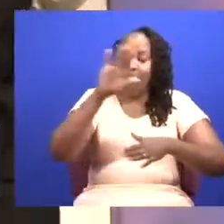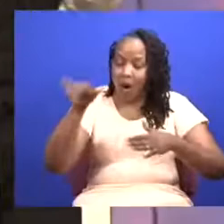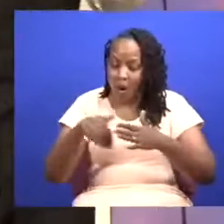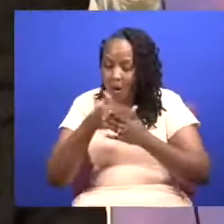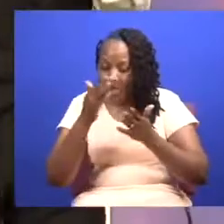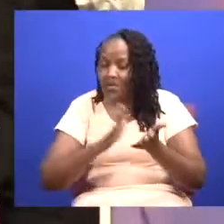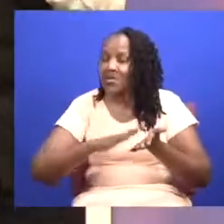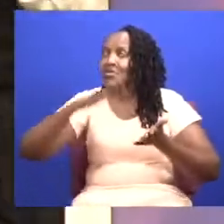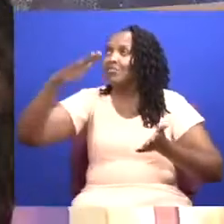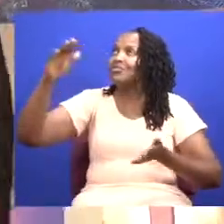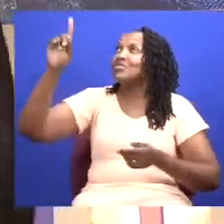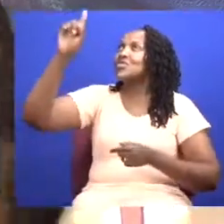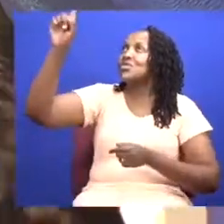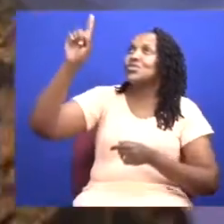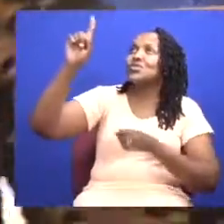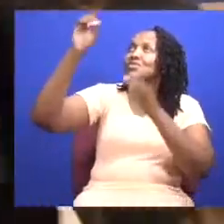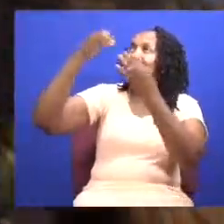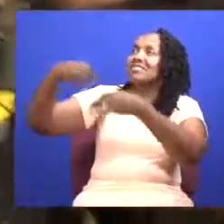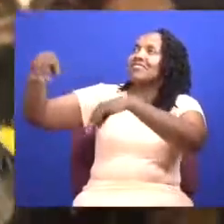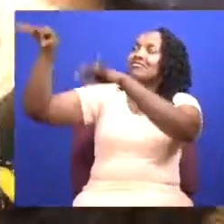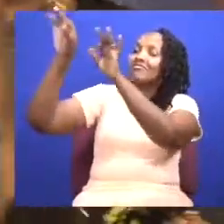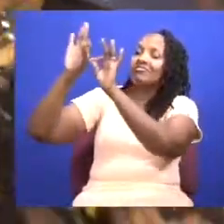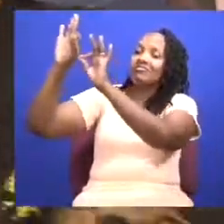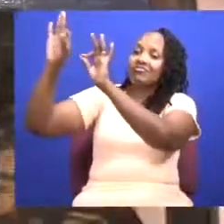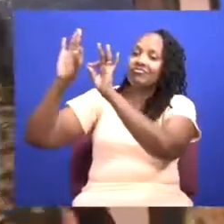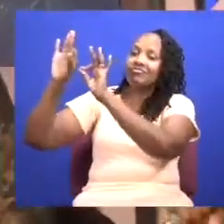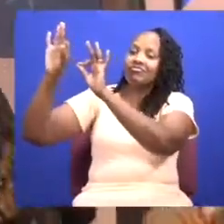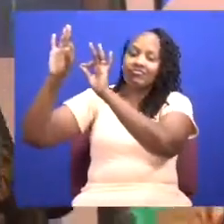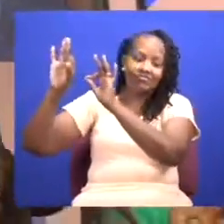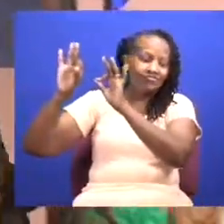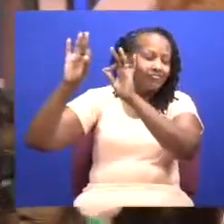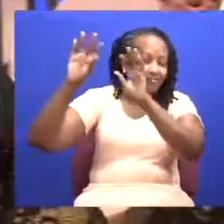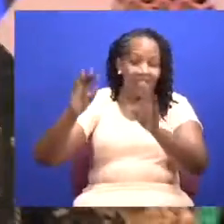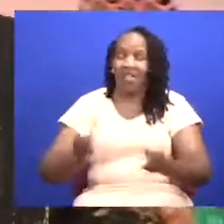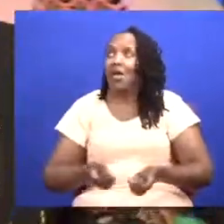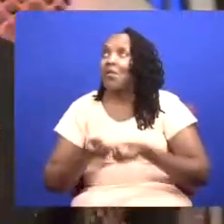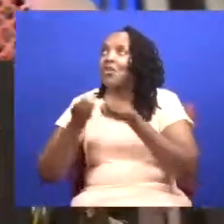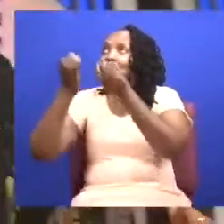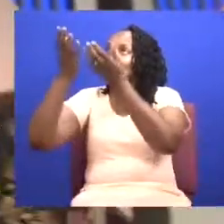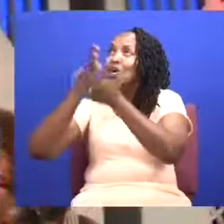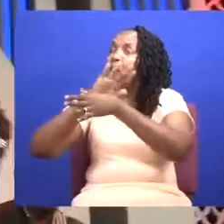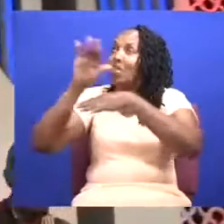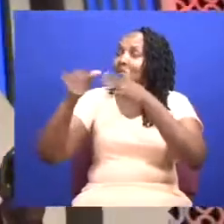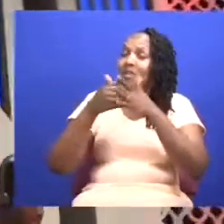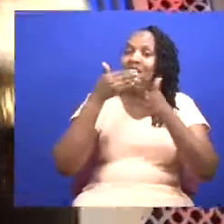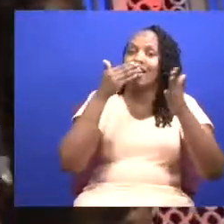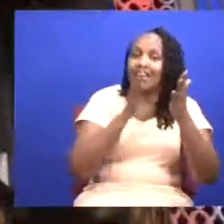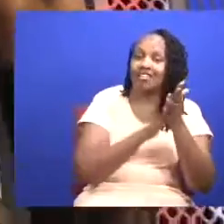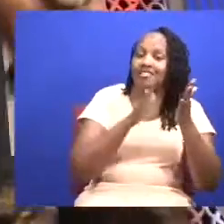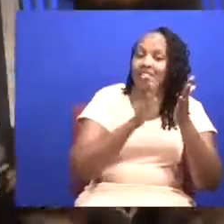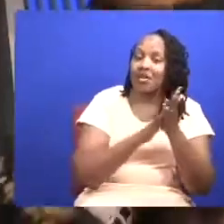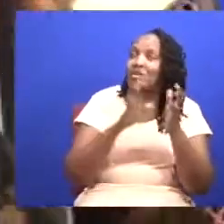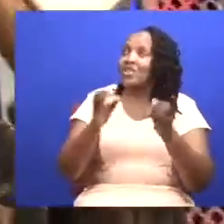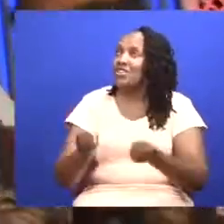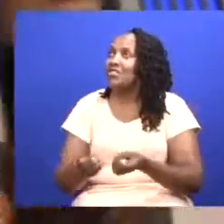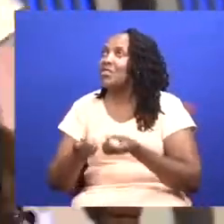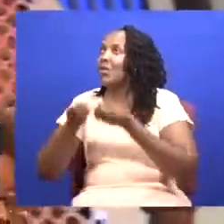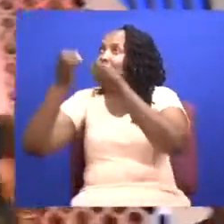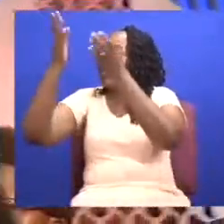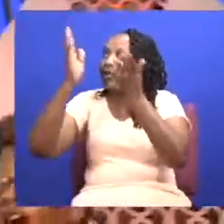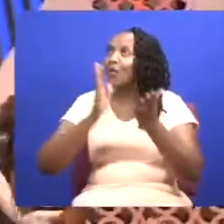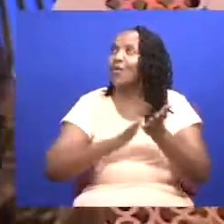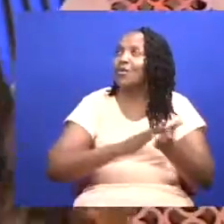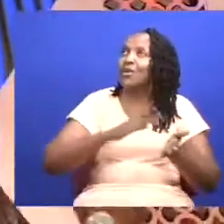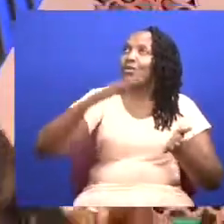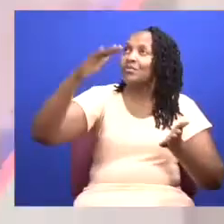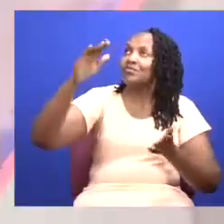the glory. You alone. Give you all the glory. Give you all the glory. Give you all the praise. Give you